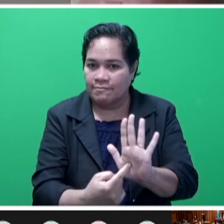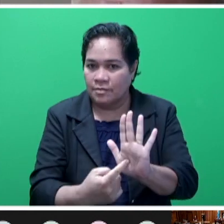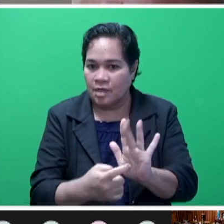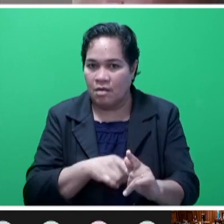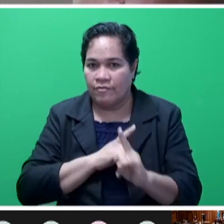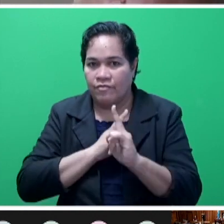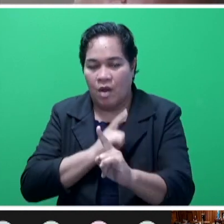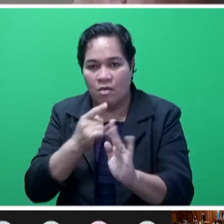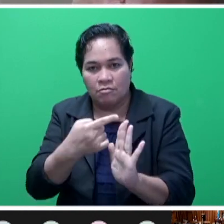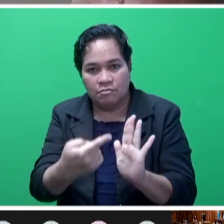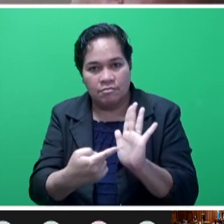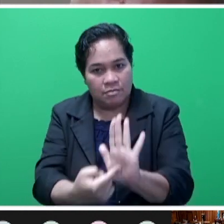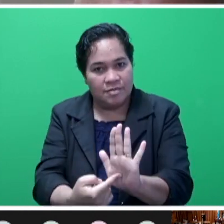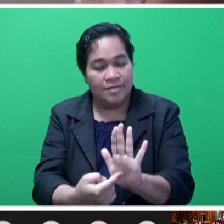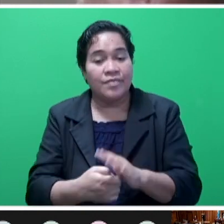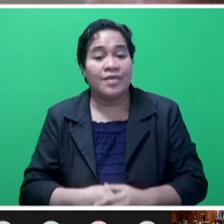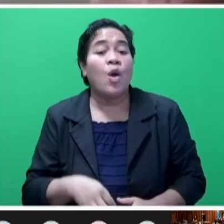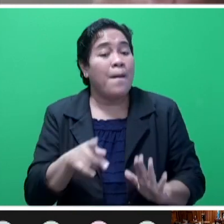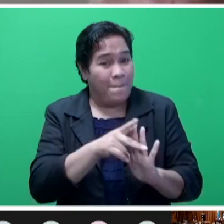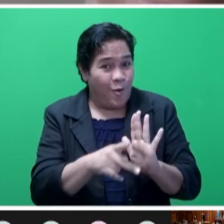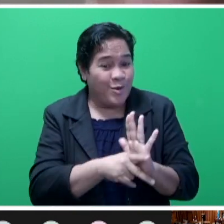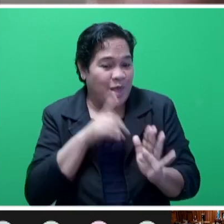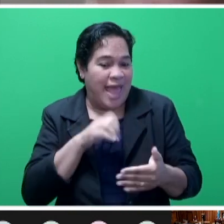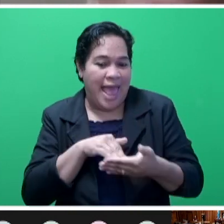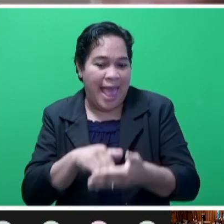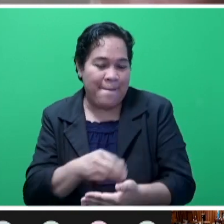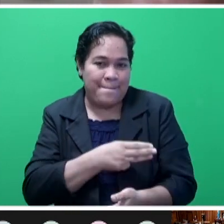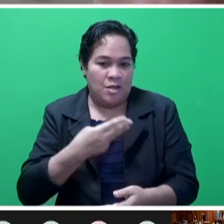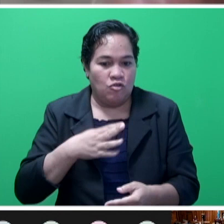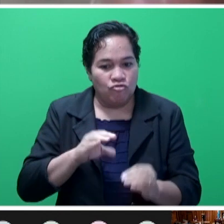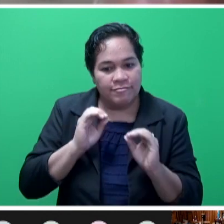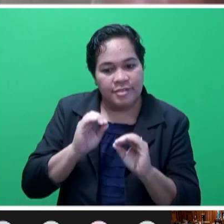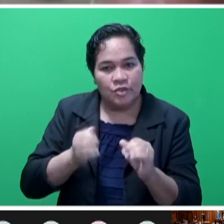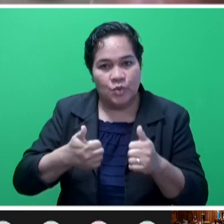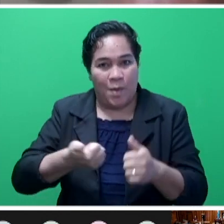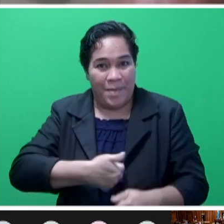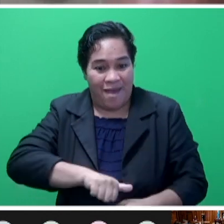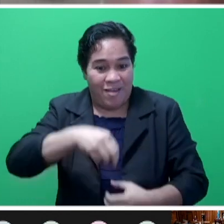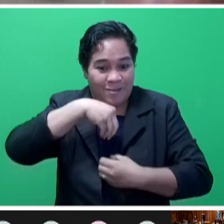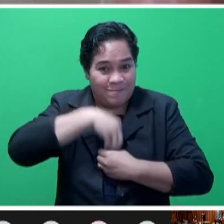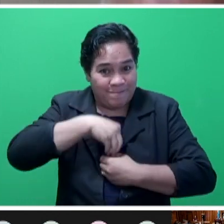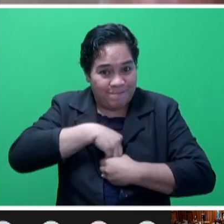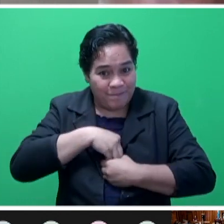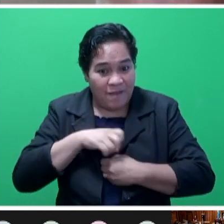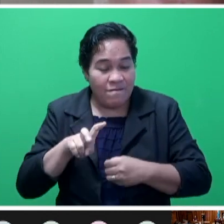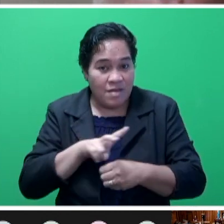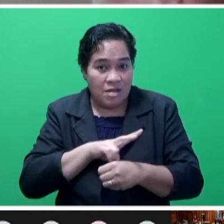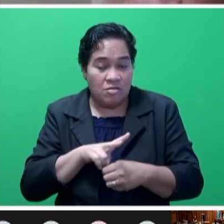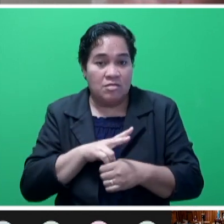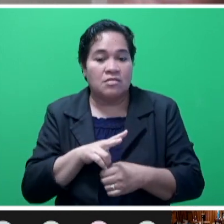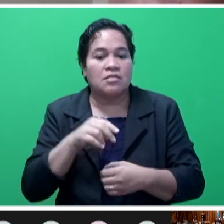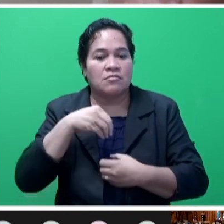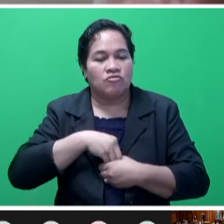it. So while these policies enable the ministry to instill good behavior and values in our students, it cannot be